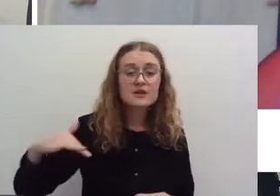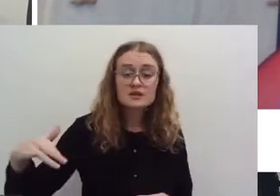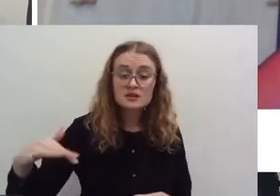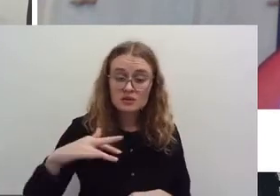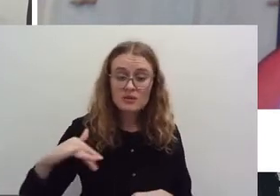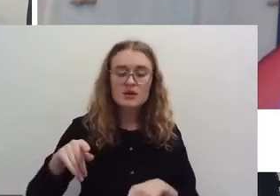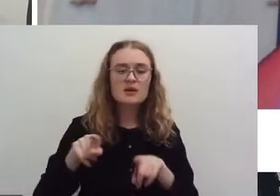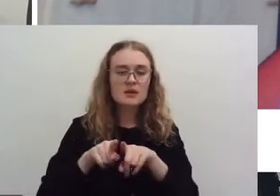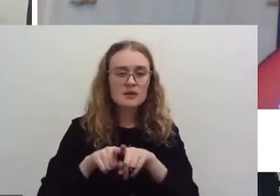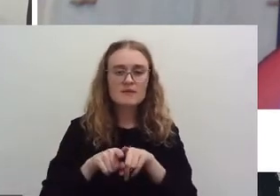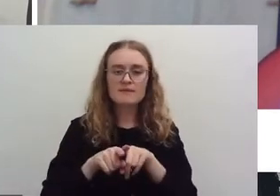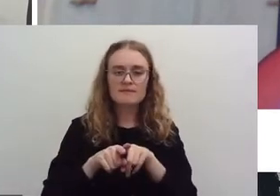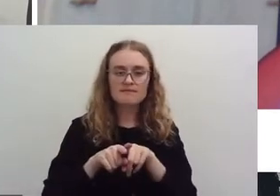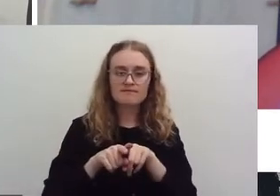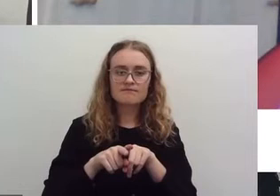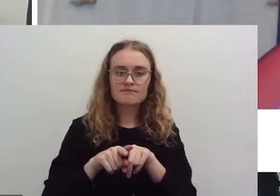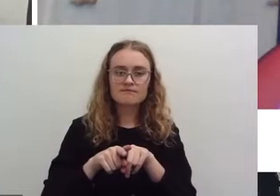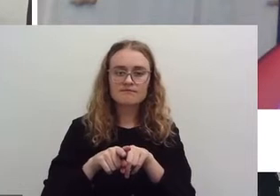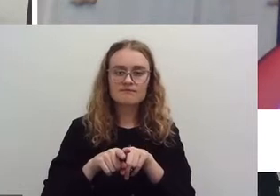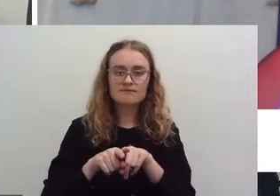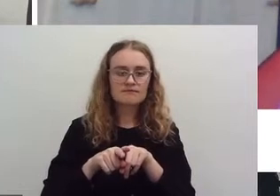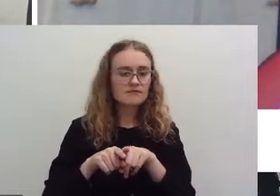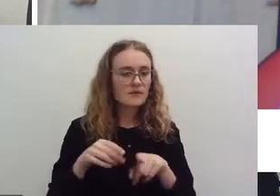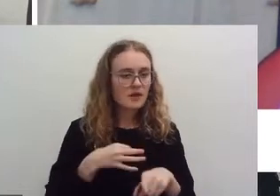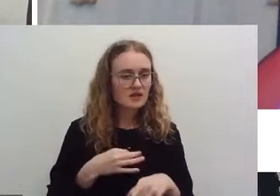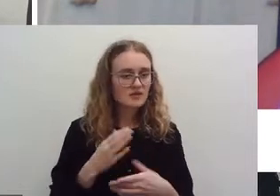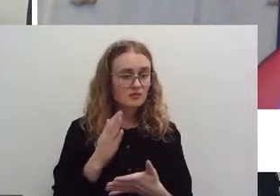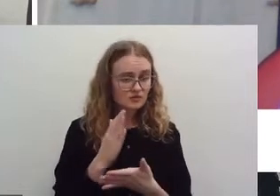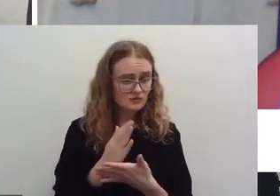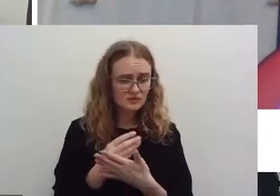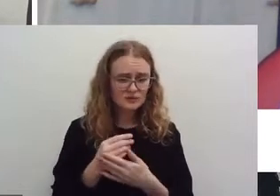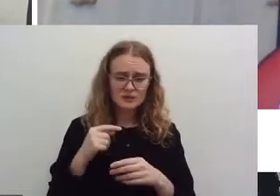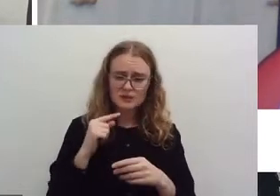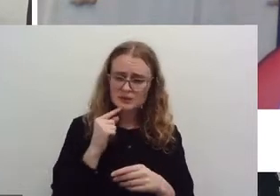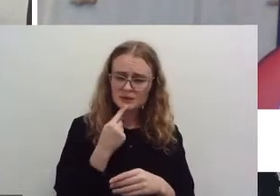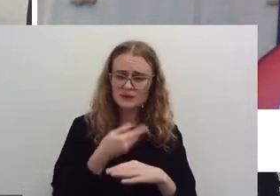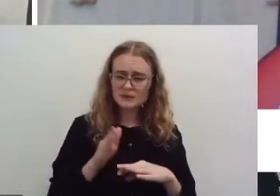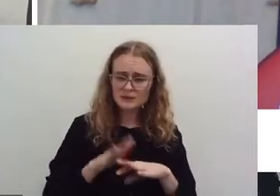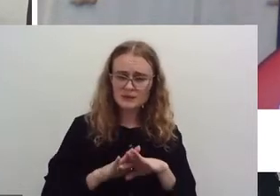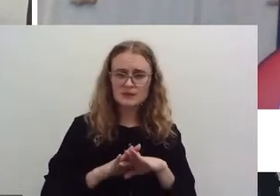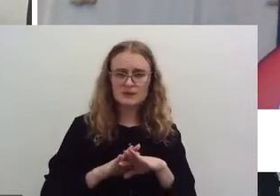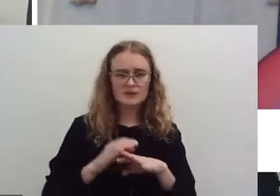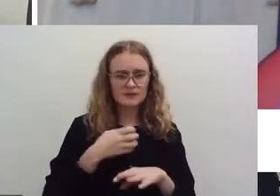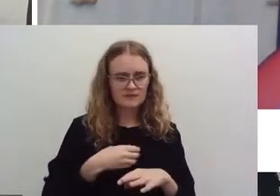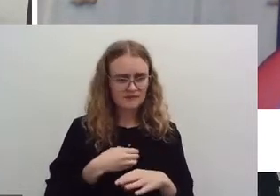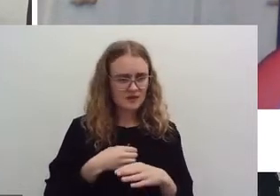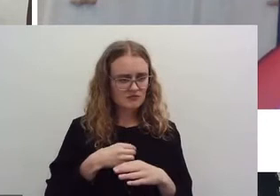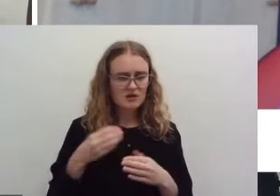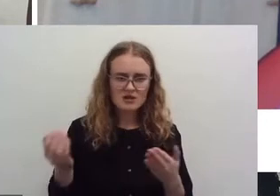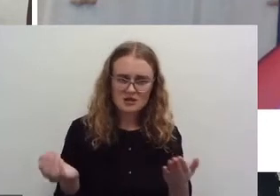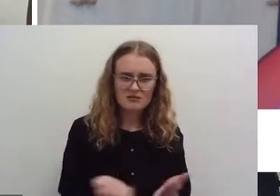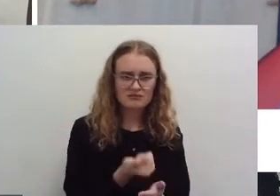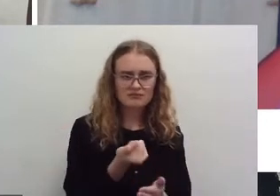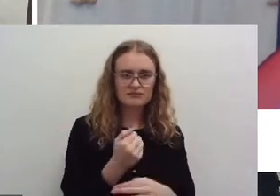we also should teach them that others are just as capable and that they are not the